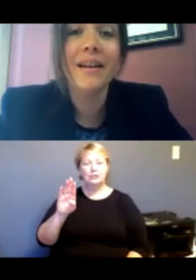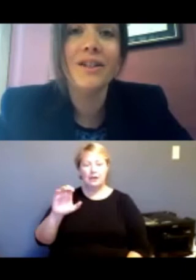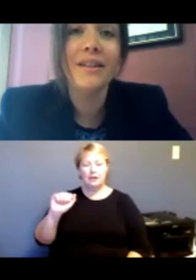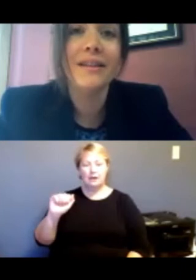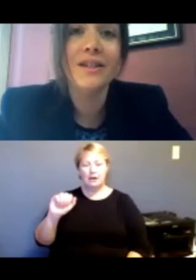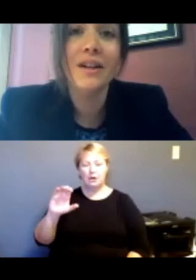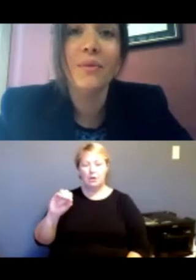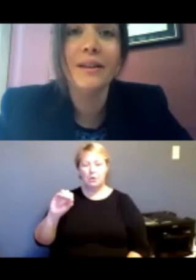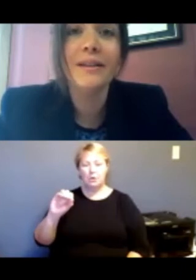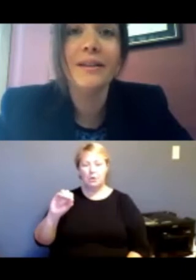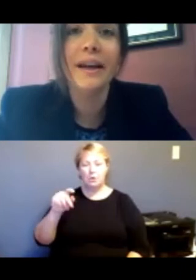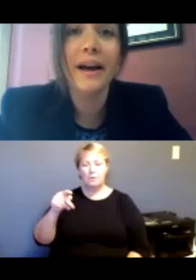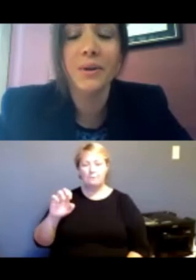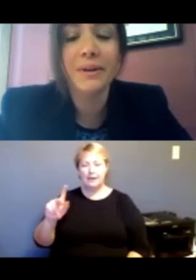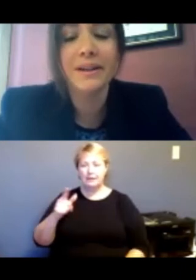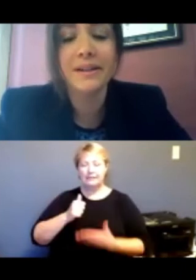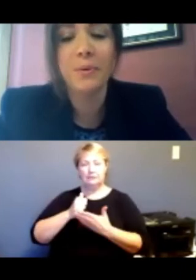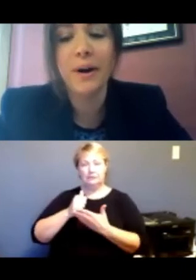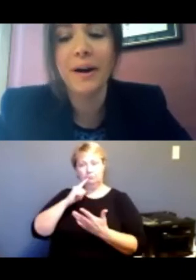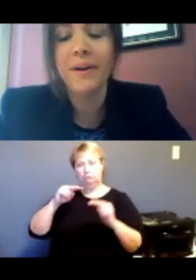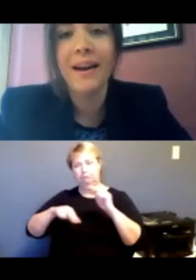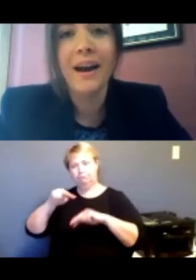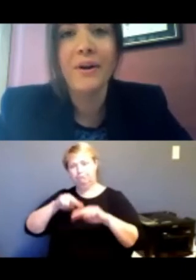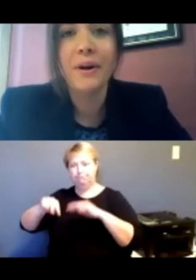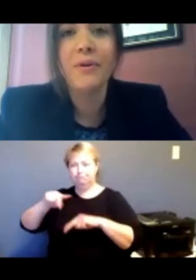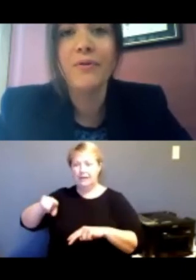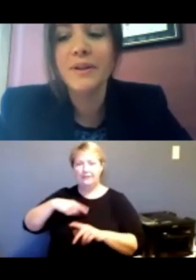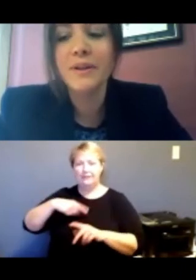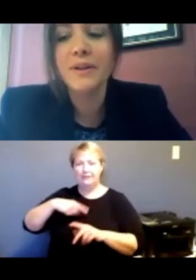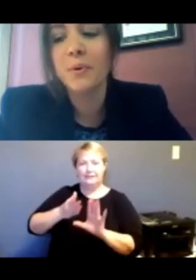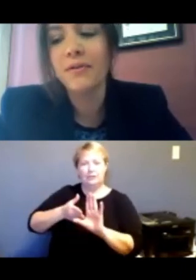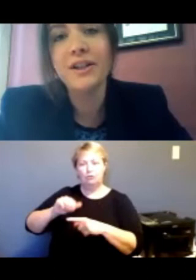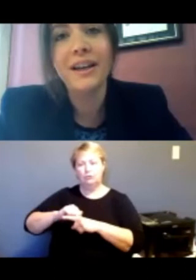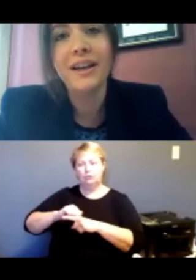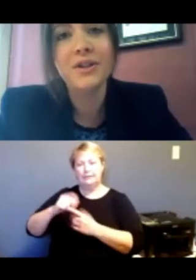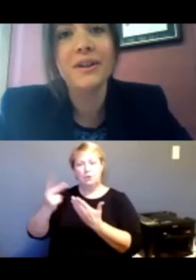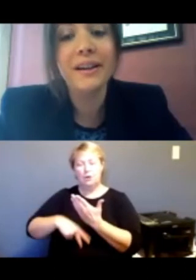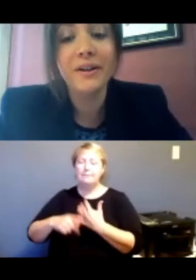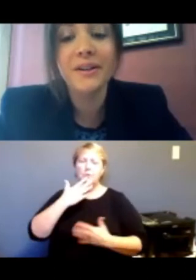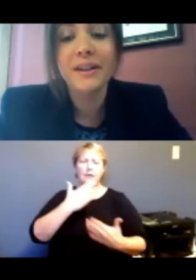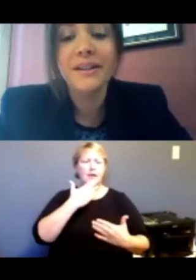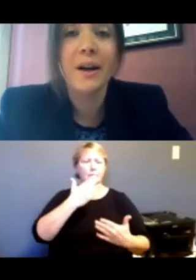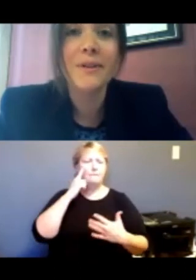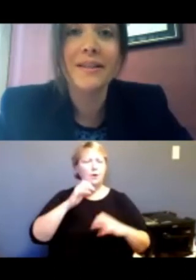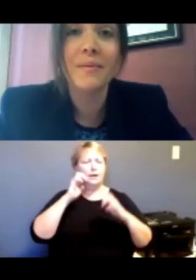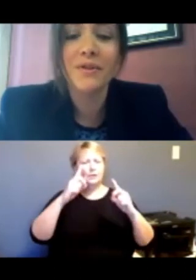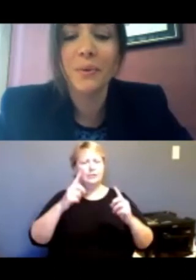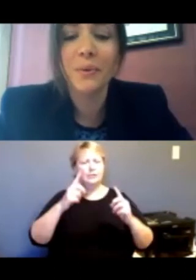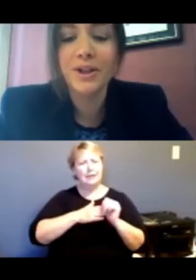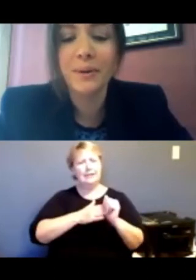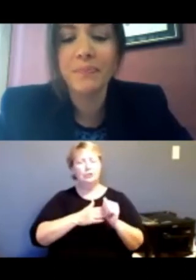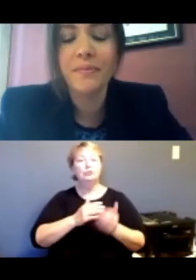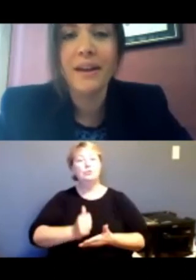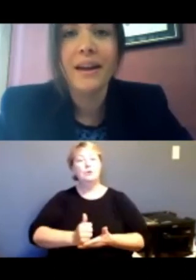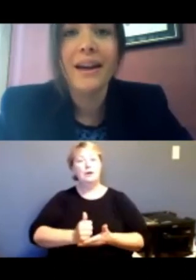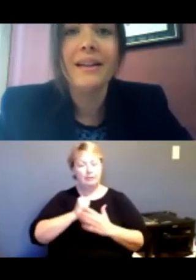in launching this initiative within the psychiatry residency program, and are grateful for the support of our educational leaders to help see this come to